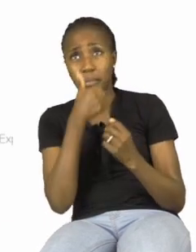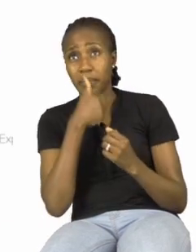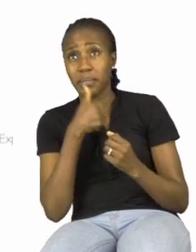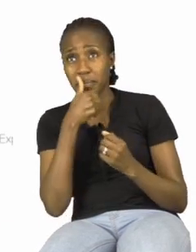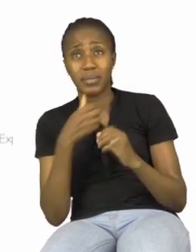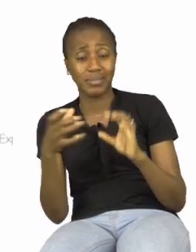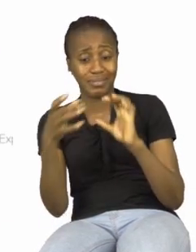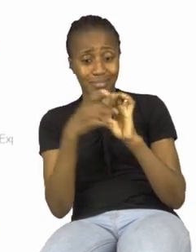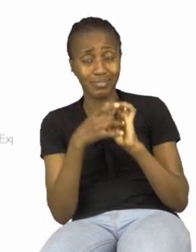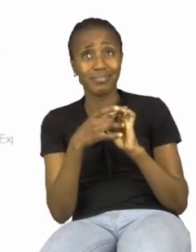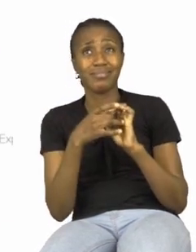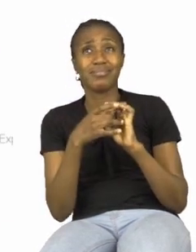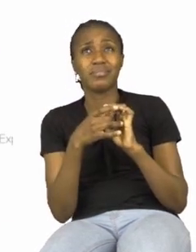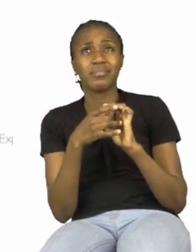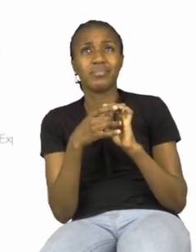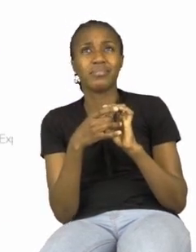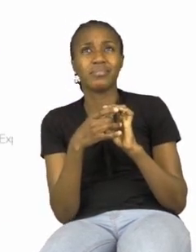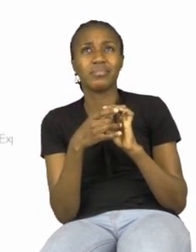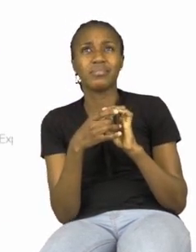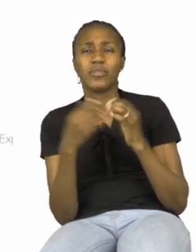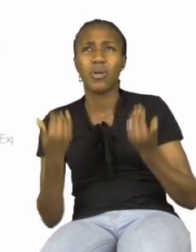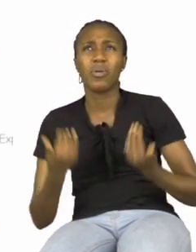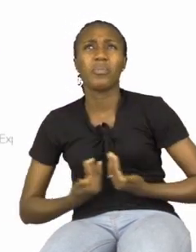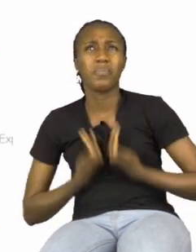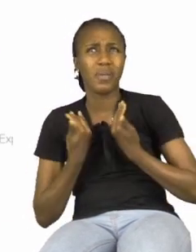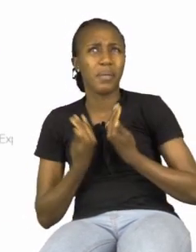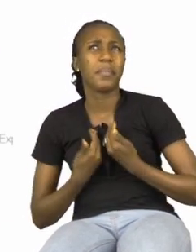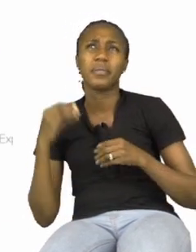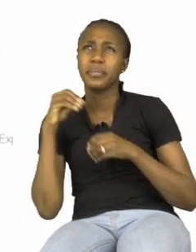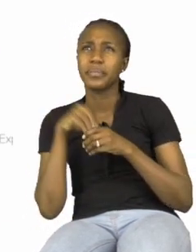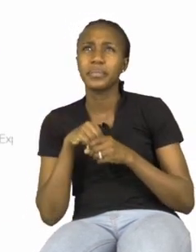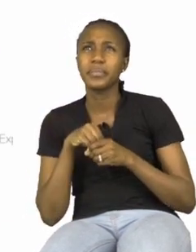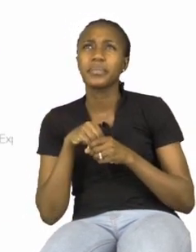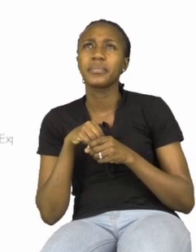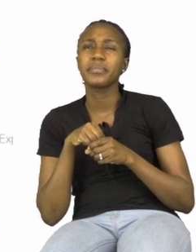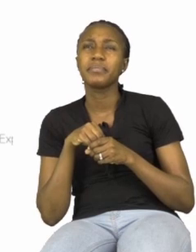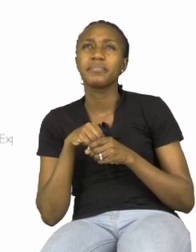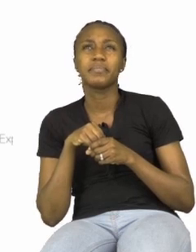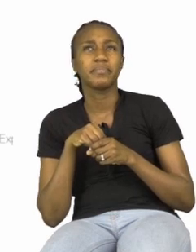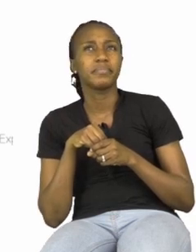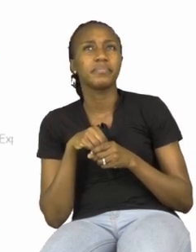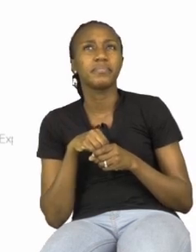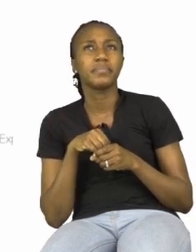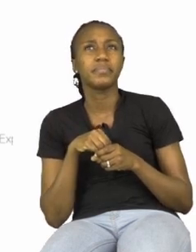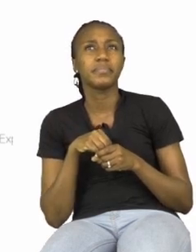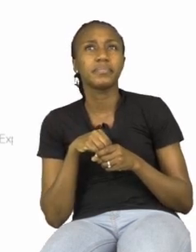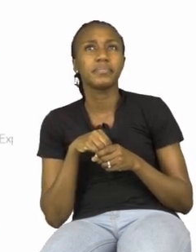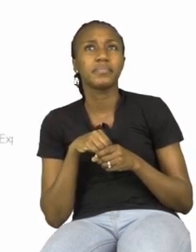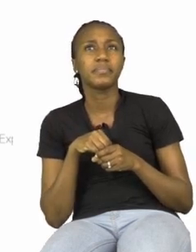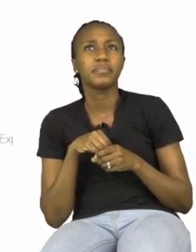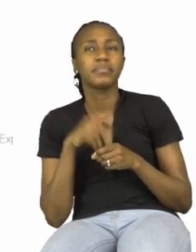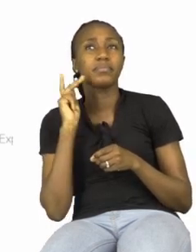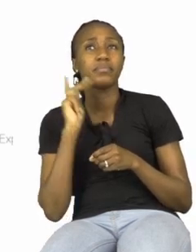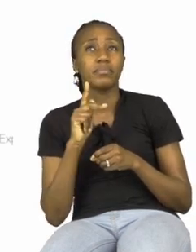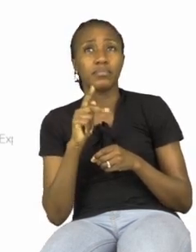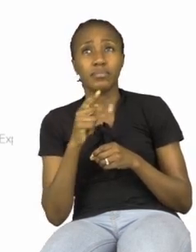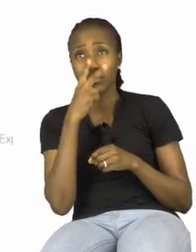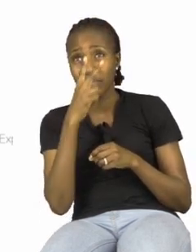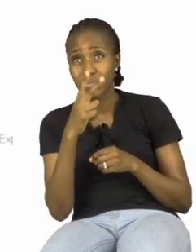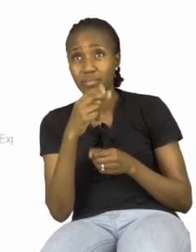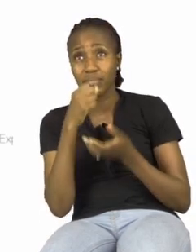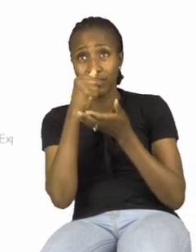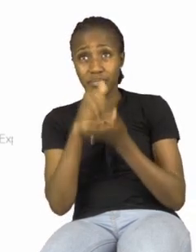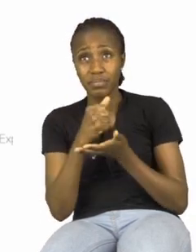of getting the youth involved and all that. And of course, we have to laud Standard Bank. I saw the